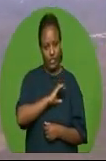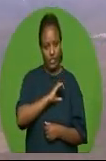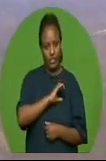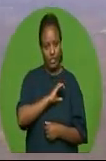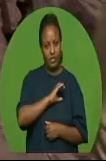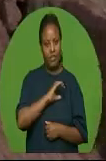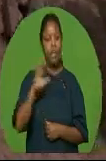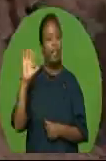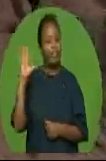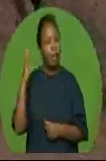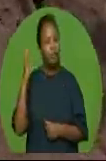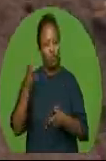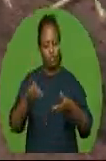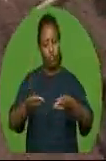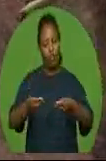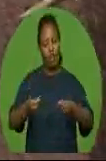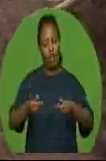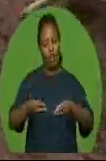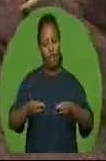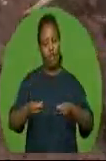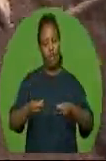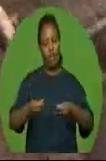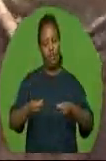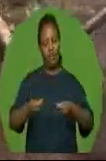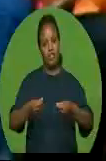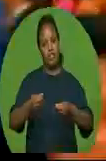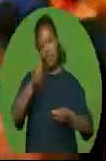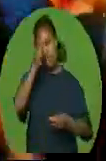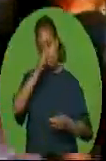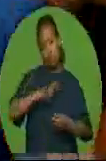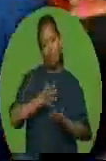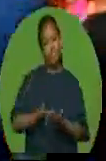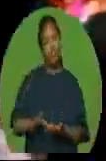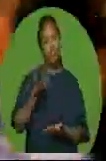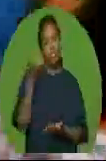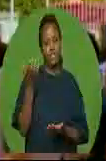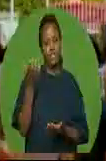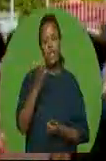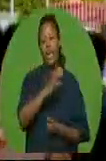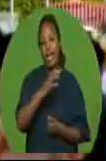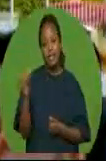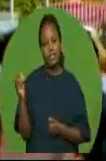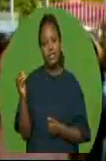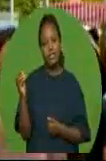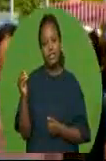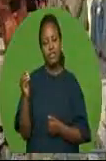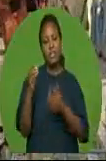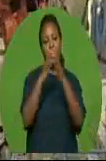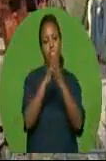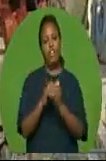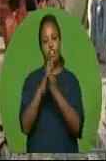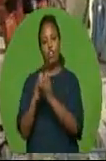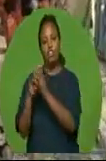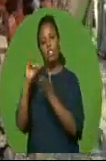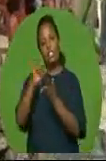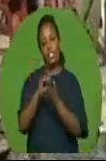condition, the type of soil, the human resources, and